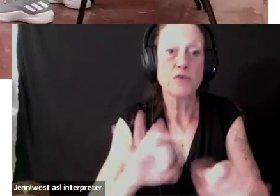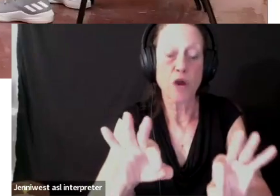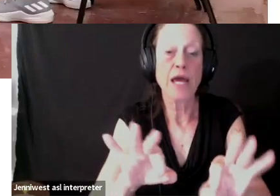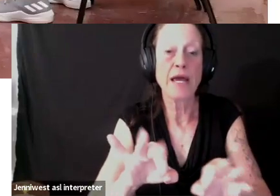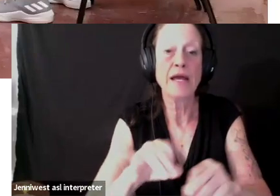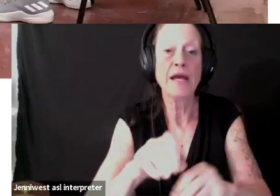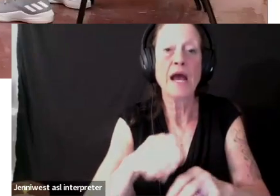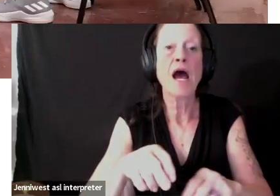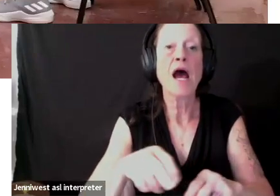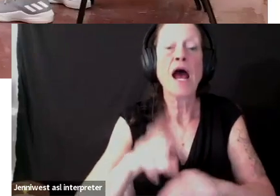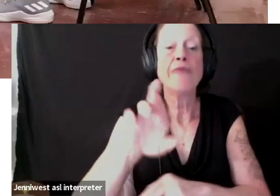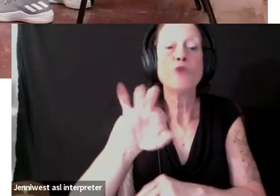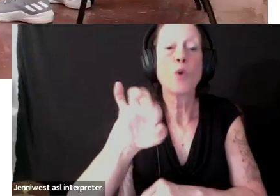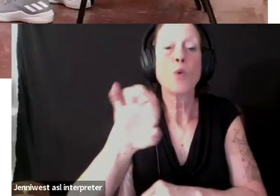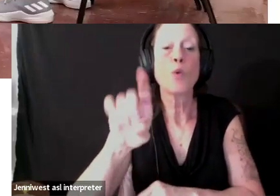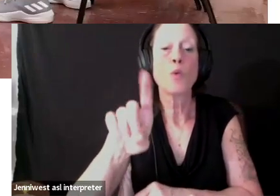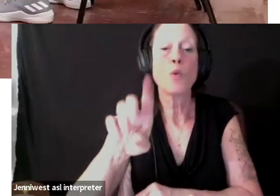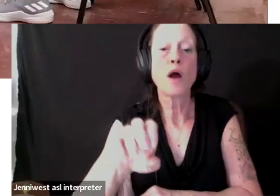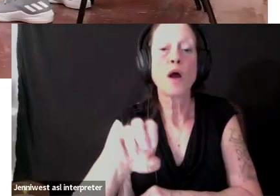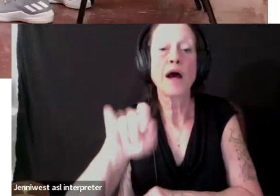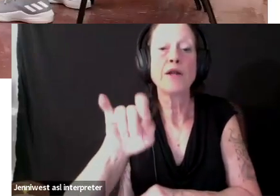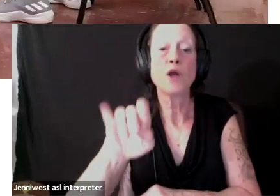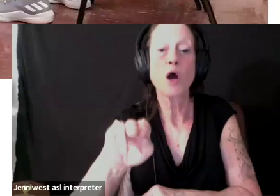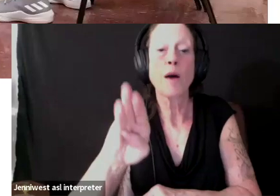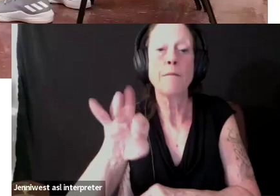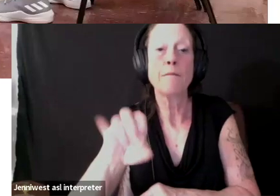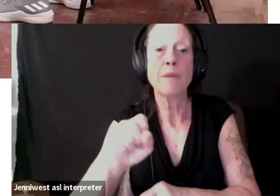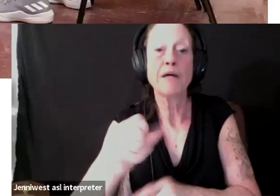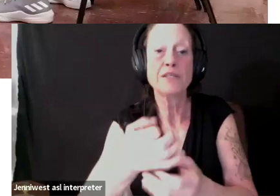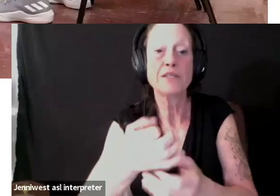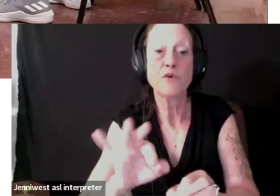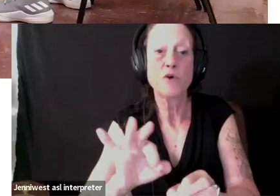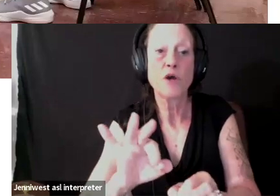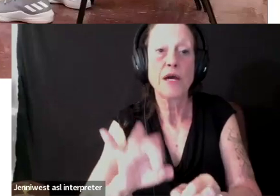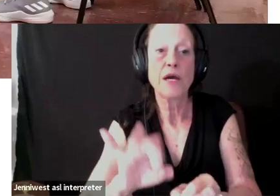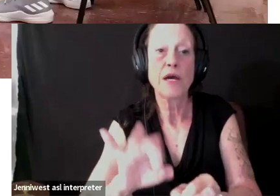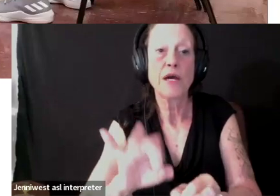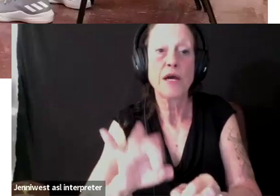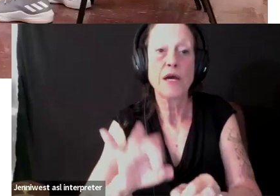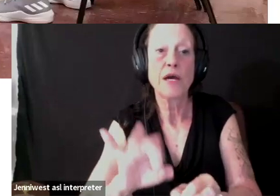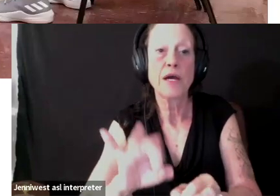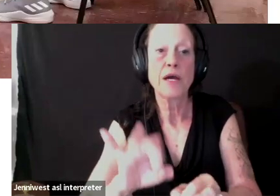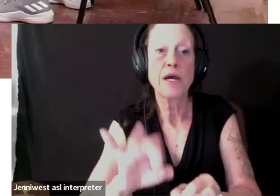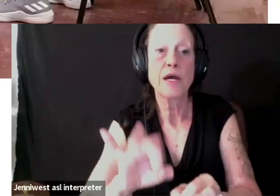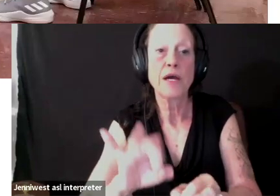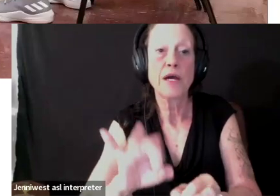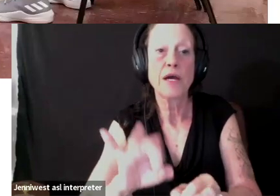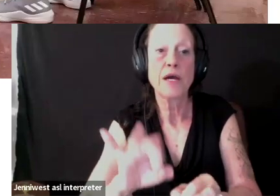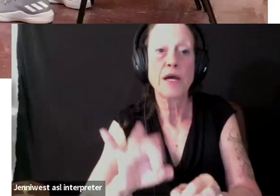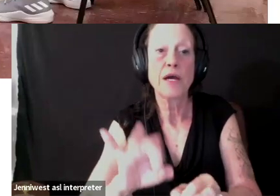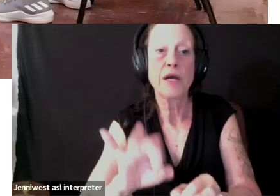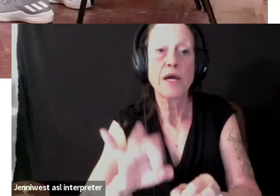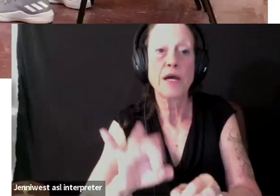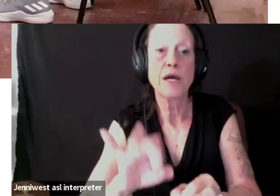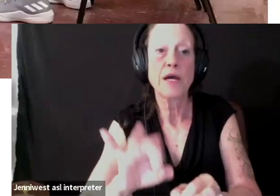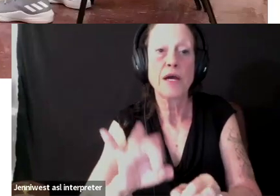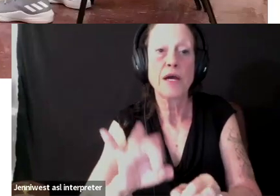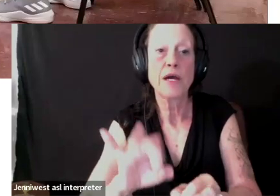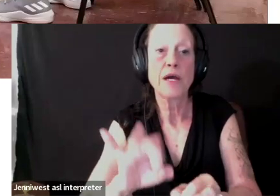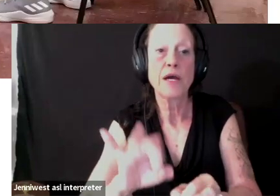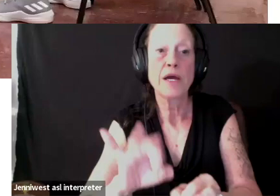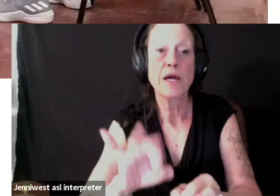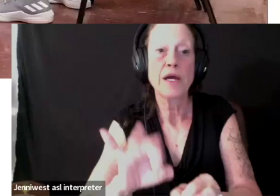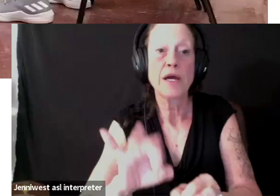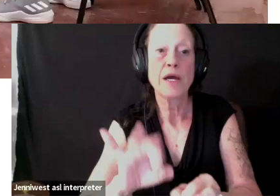So Metro has a few programs. One is the Reduced Fare Smart Trip ID for people with disabilities. In